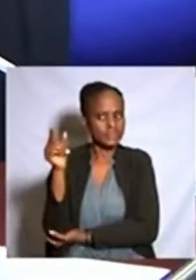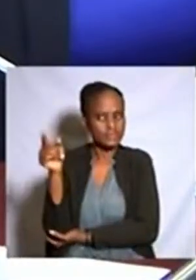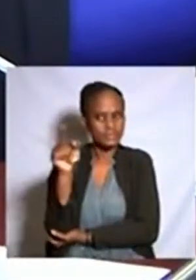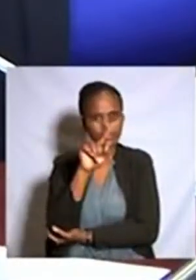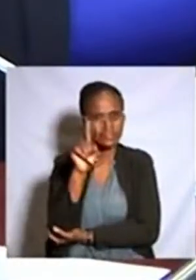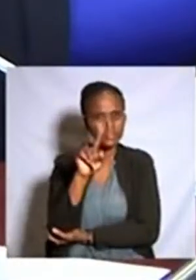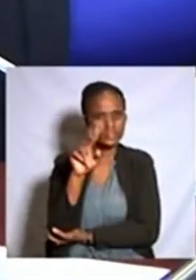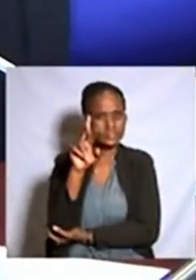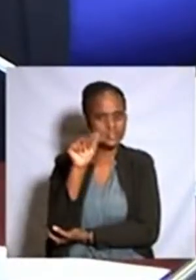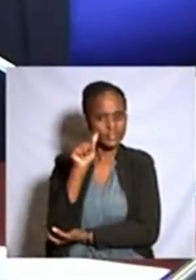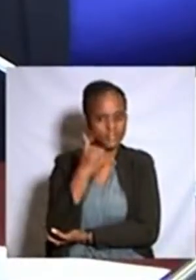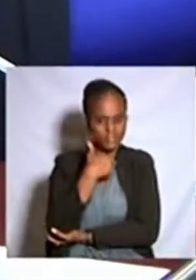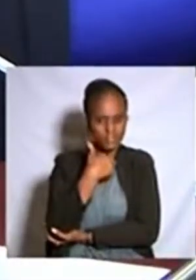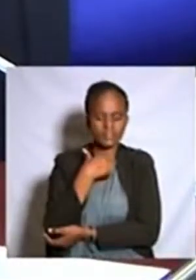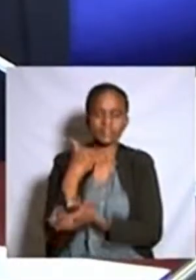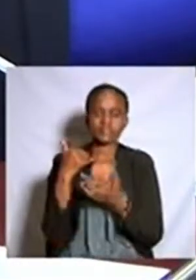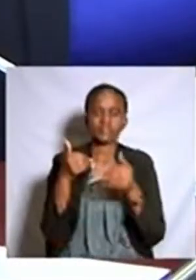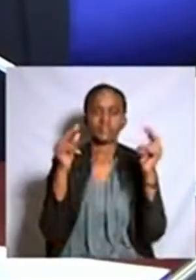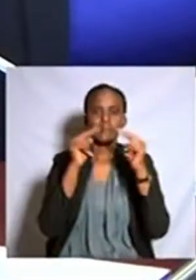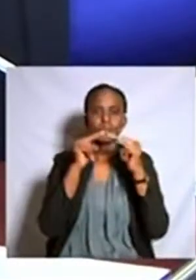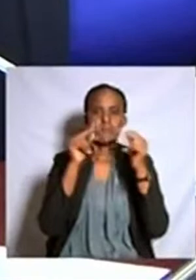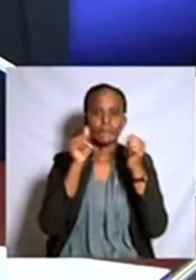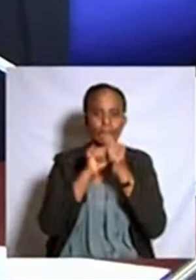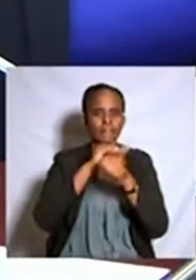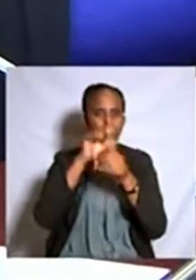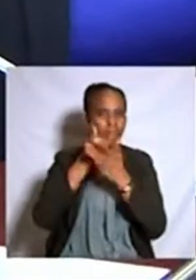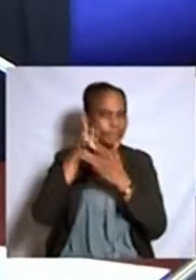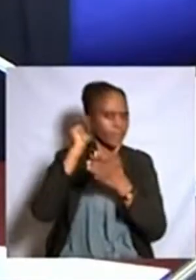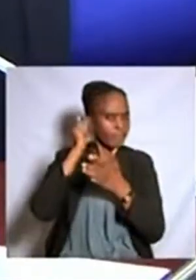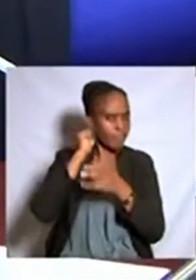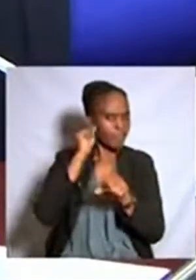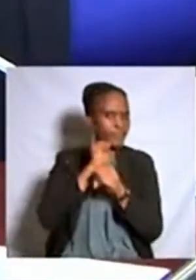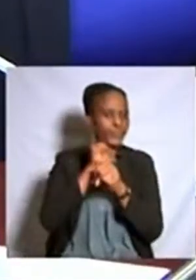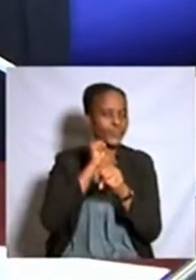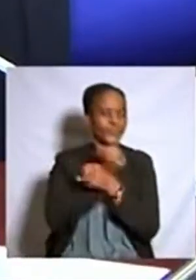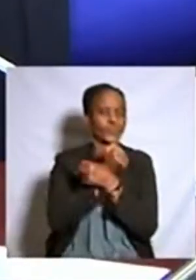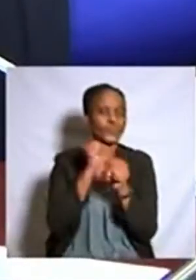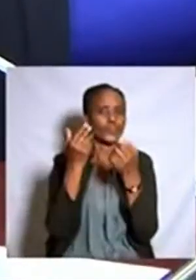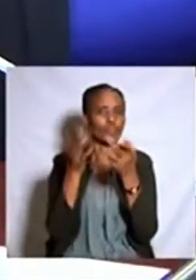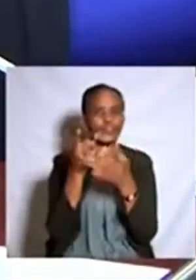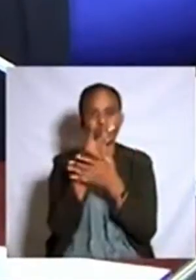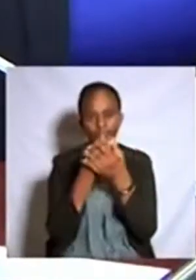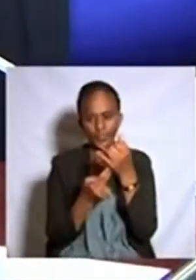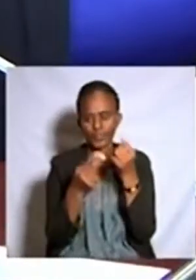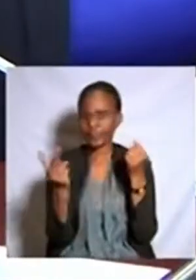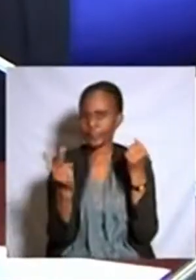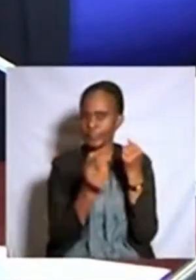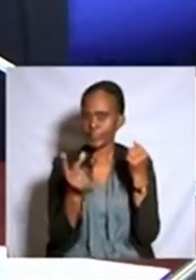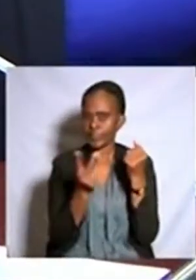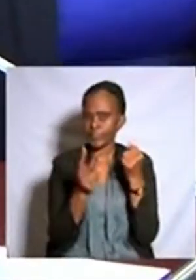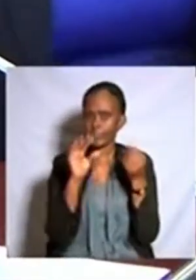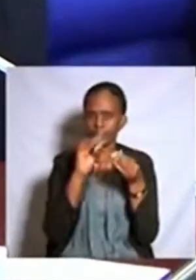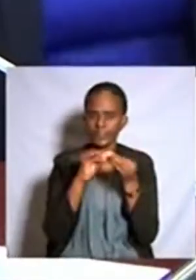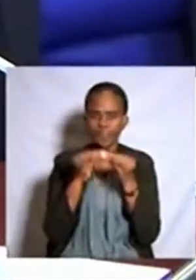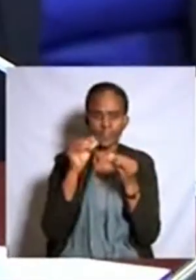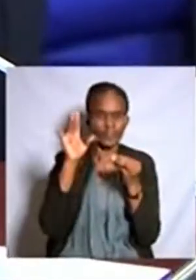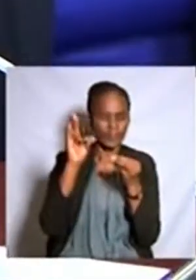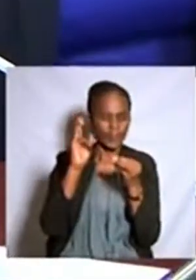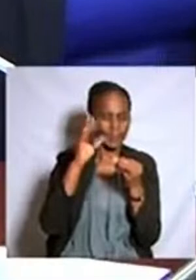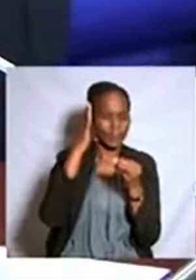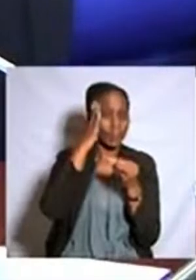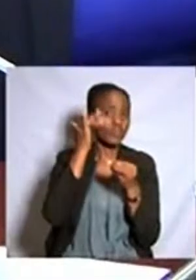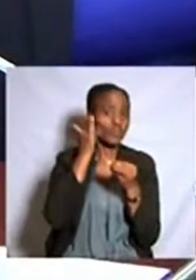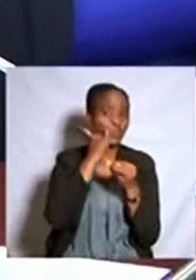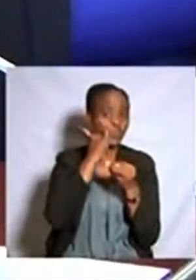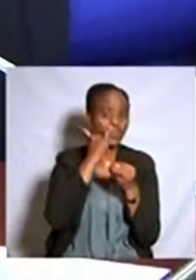stage, having had the contract and deed of assignment executed by both parties. Item 17, Chair, is Walia